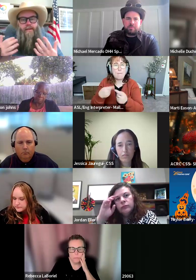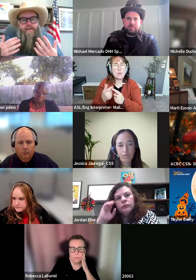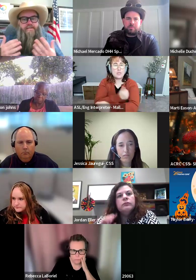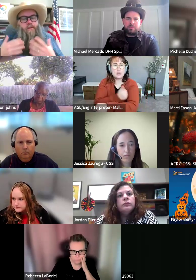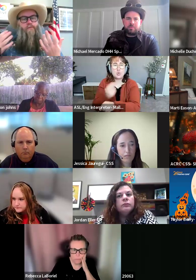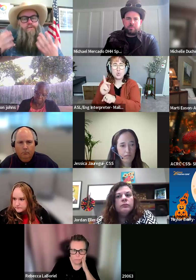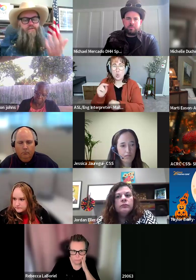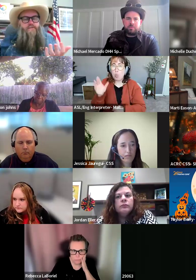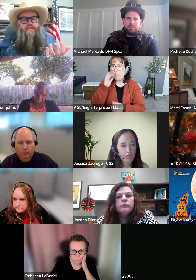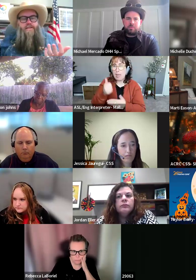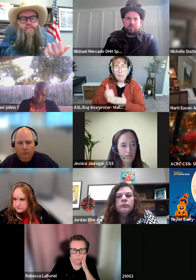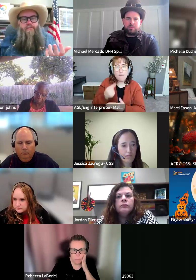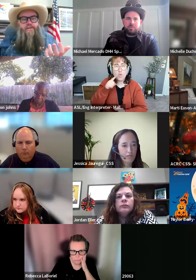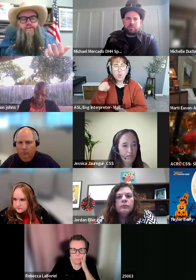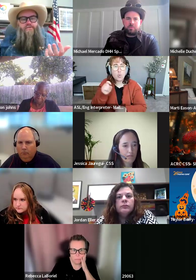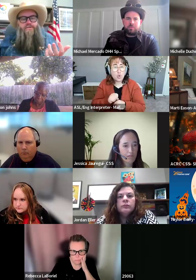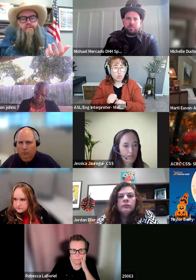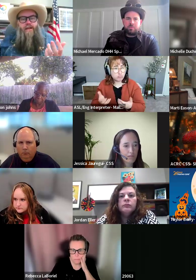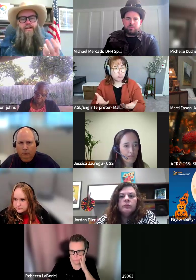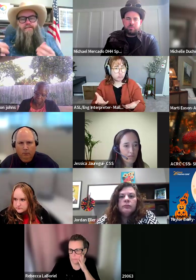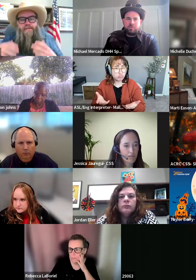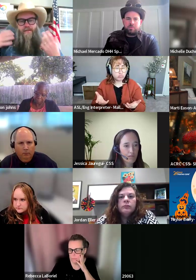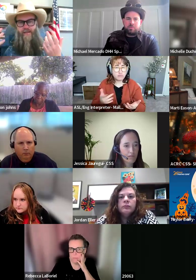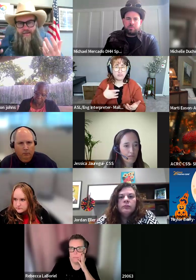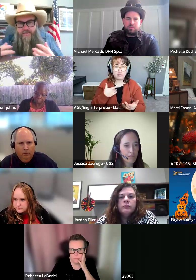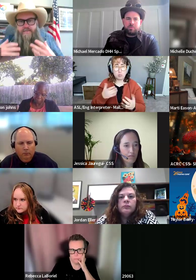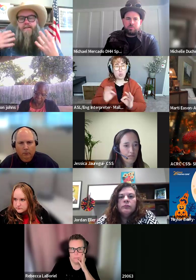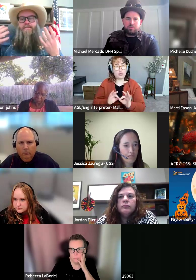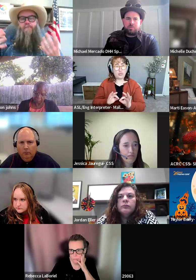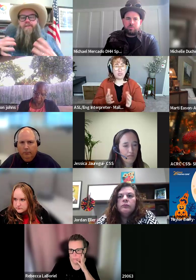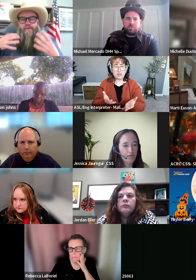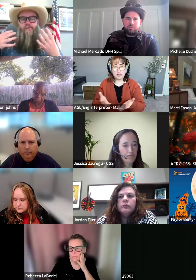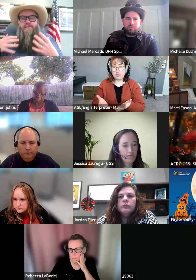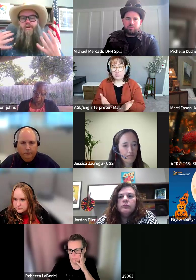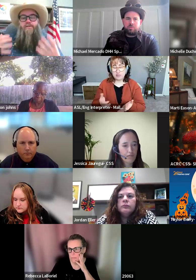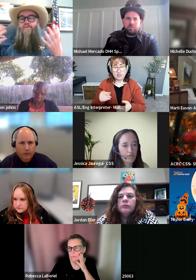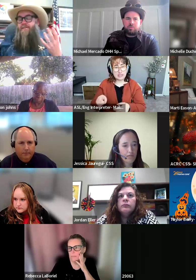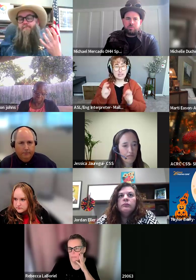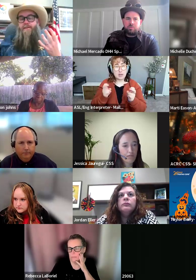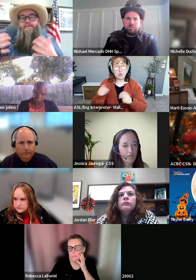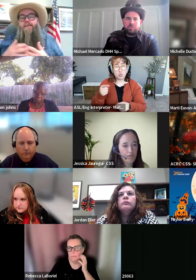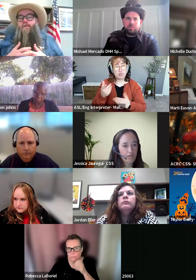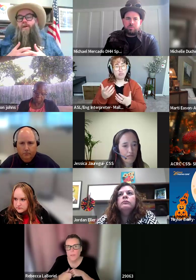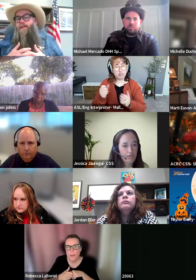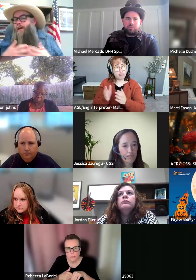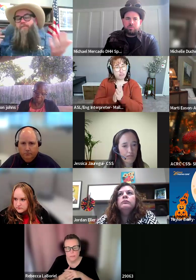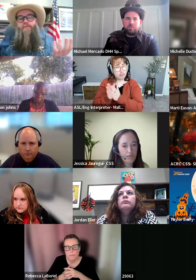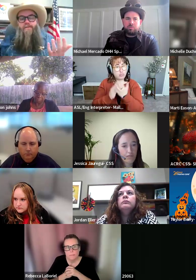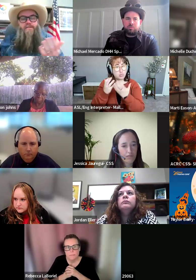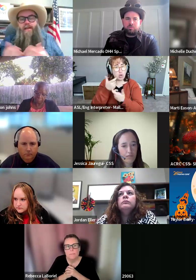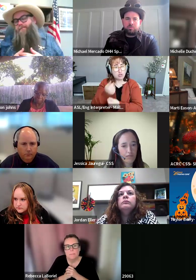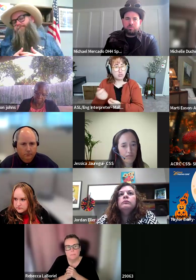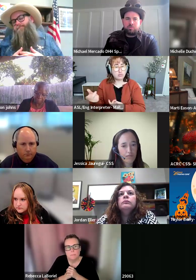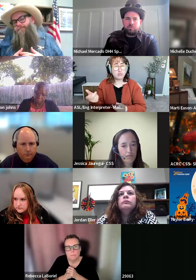disorder is helpful for the services that they provide to regional center clients? Like, is this a topic that you guys are interested in? Because we had a